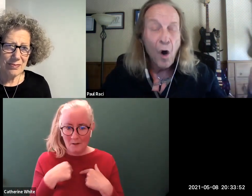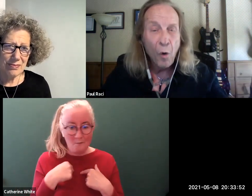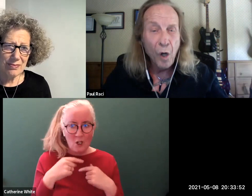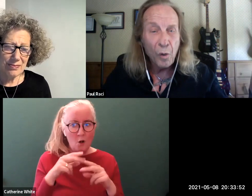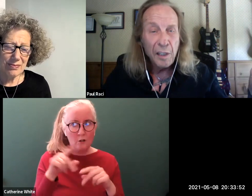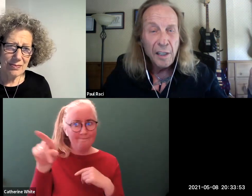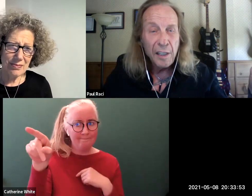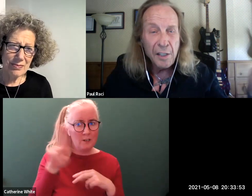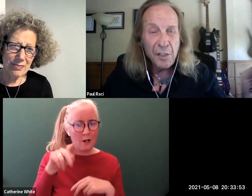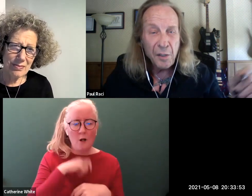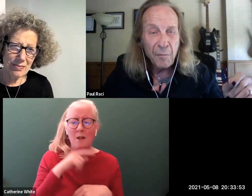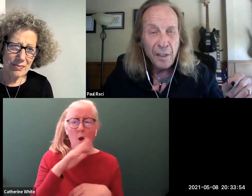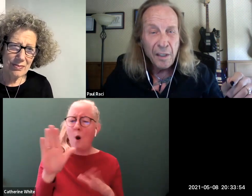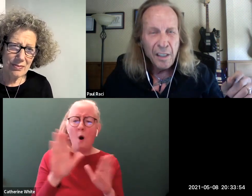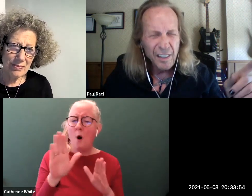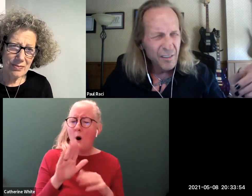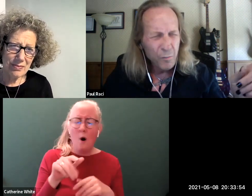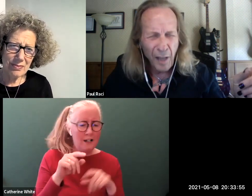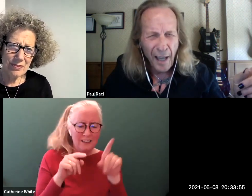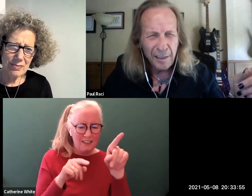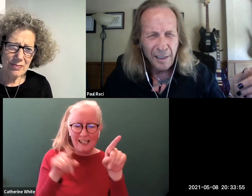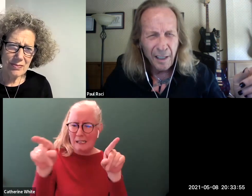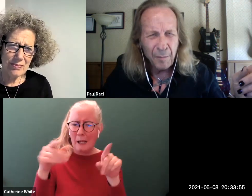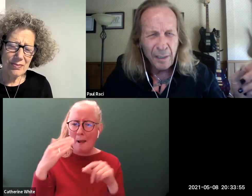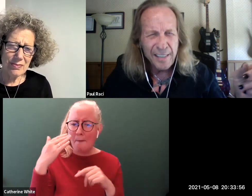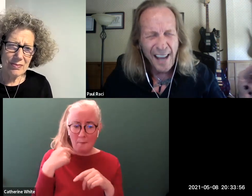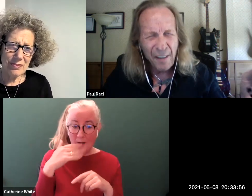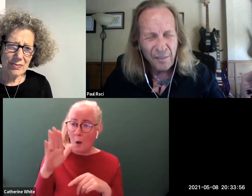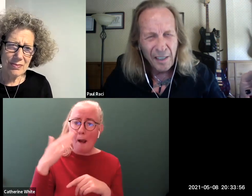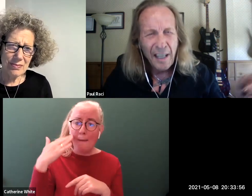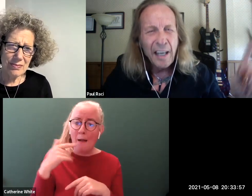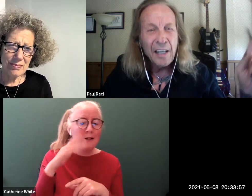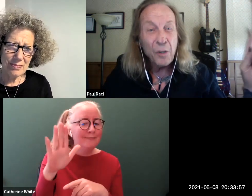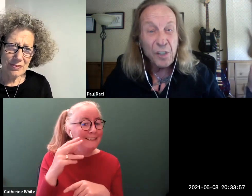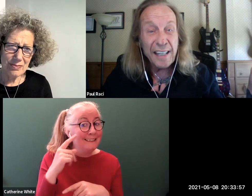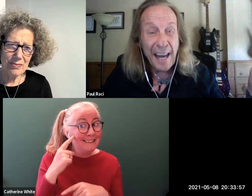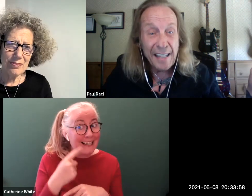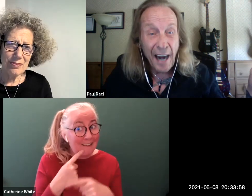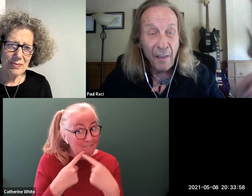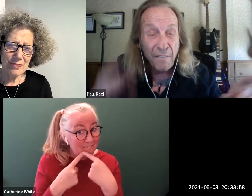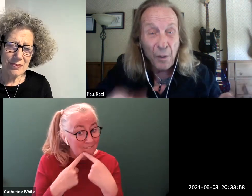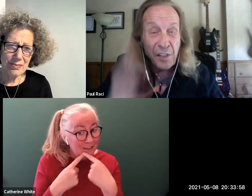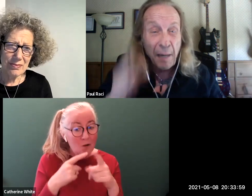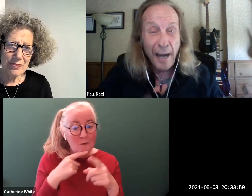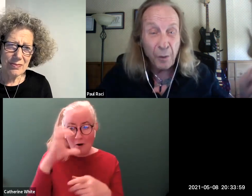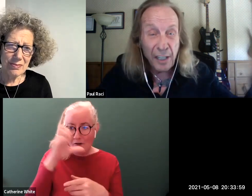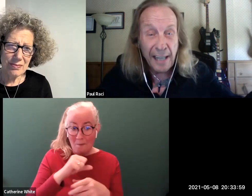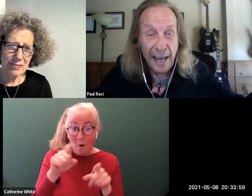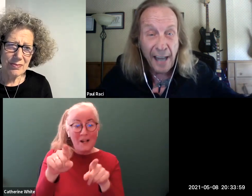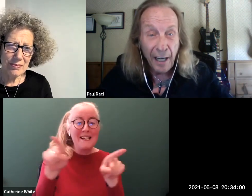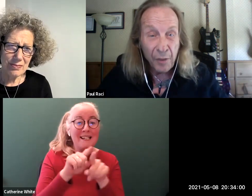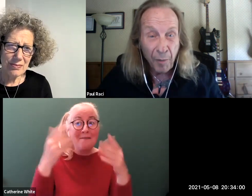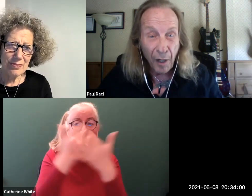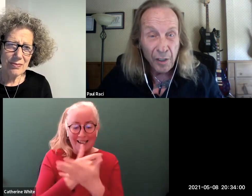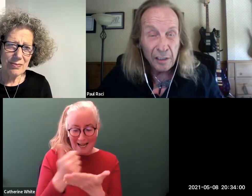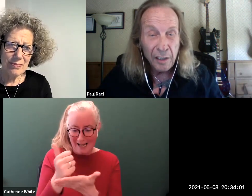But, oh no, he's black, but he's deaf. There was a gay guy. The very same night, there was a gay